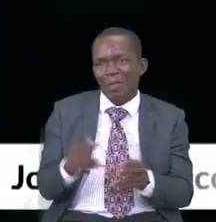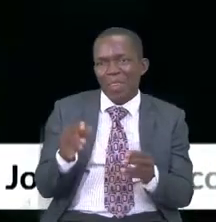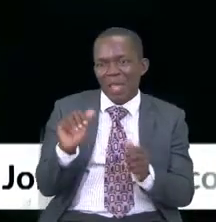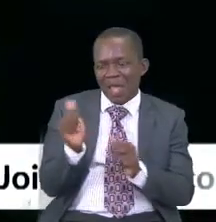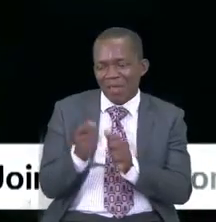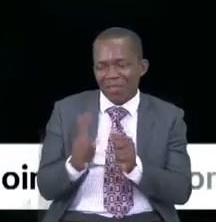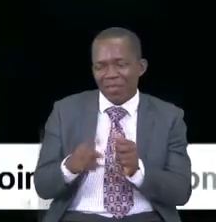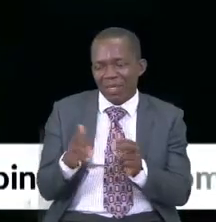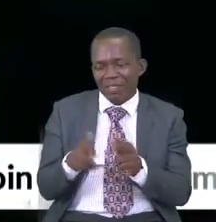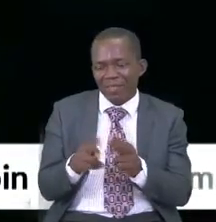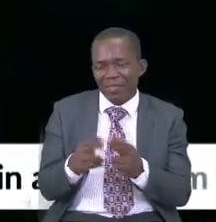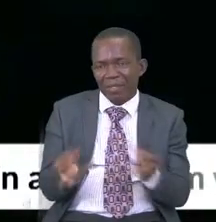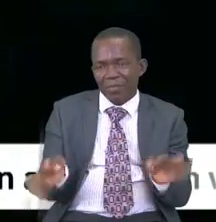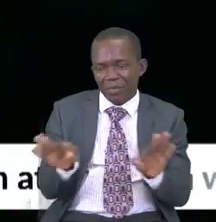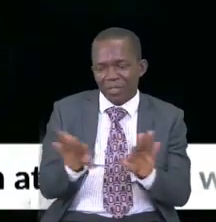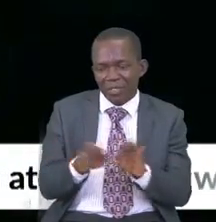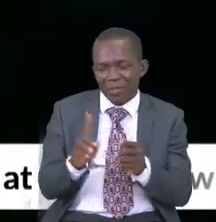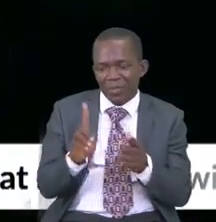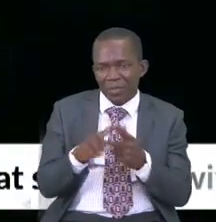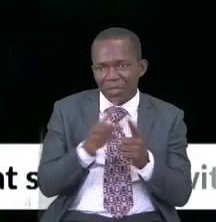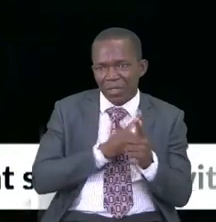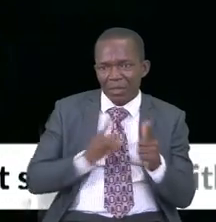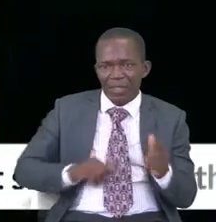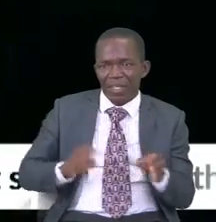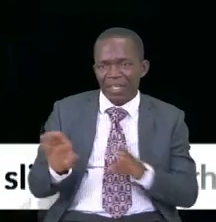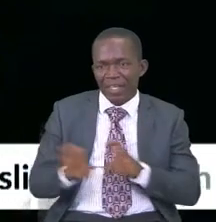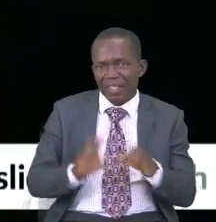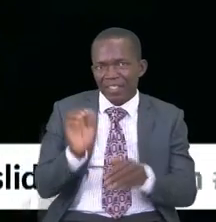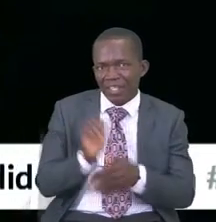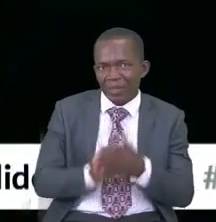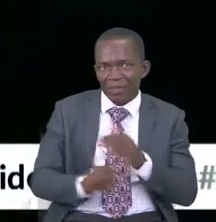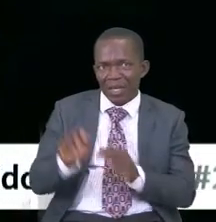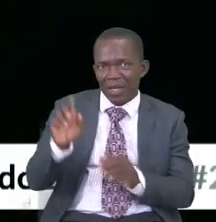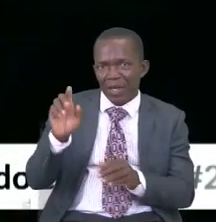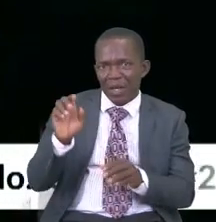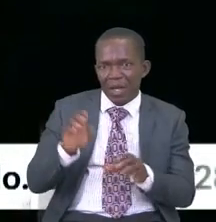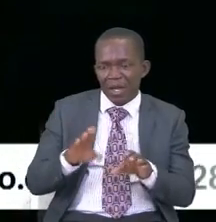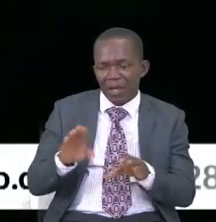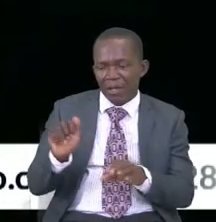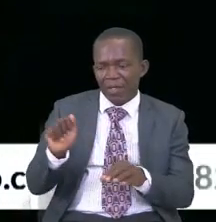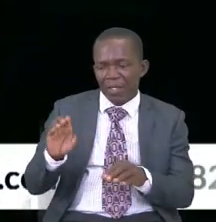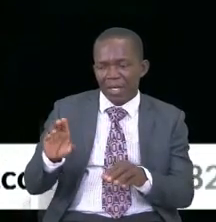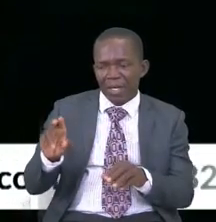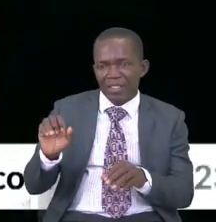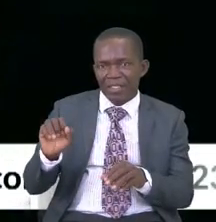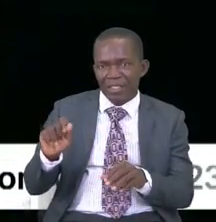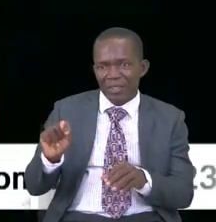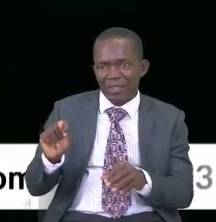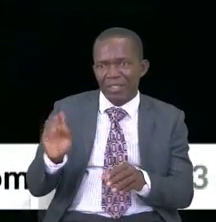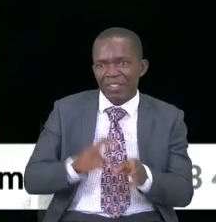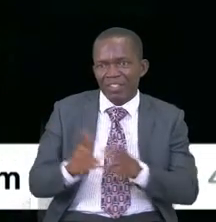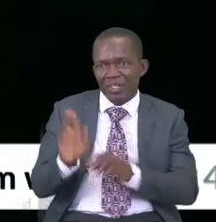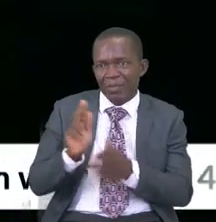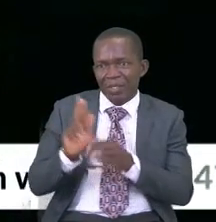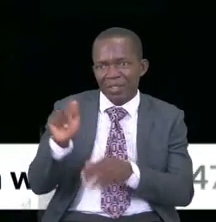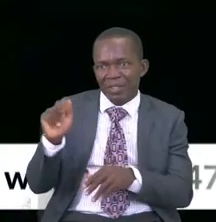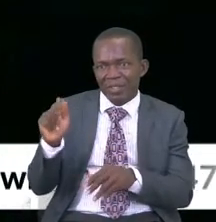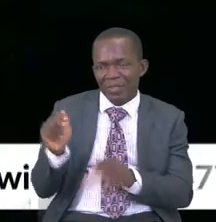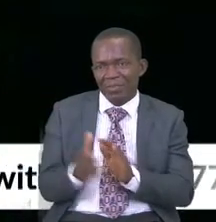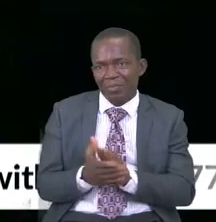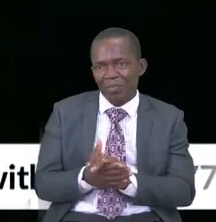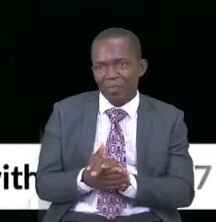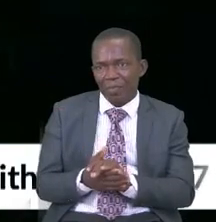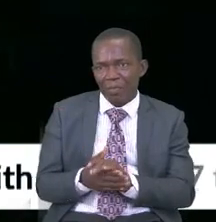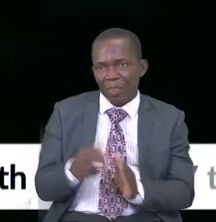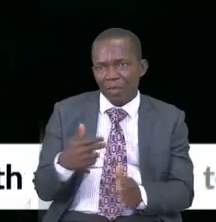In Acts chapter 13, Acts 13, now they have gone forth to their mission.